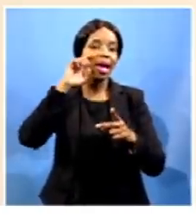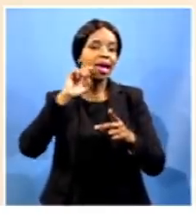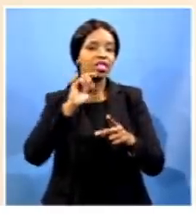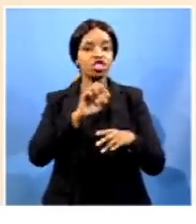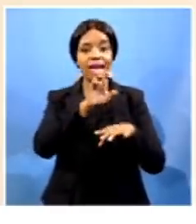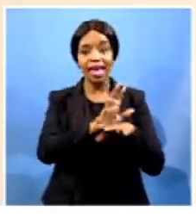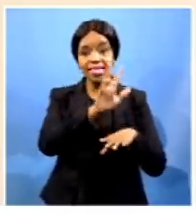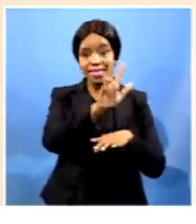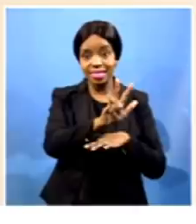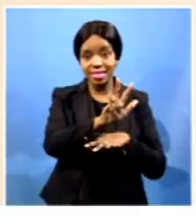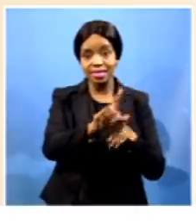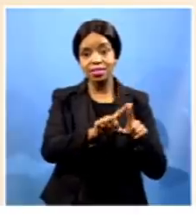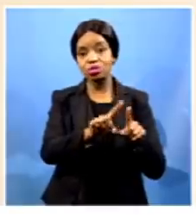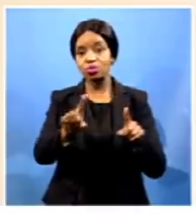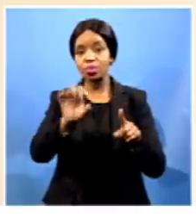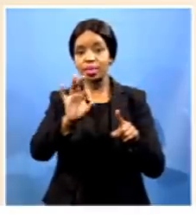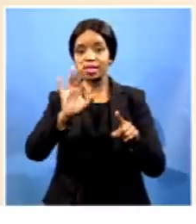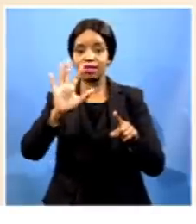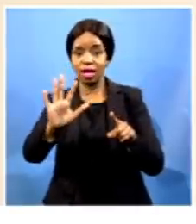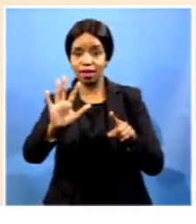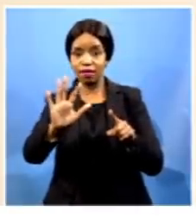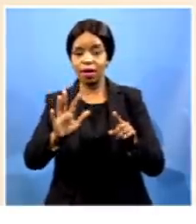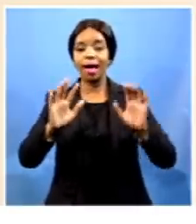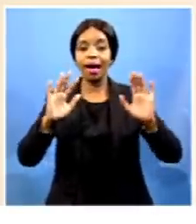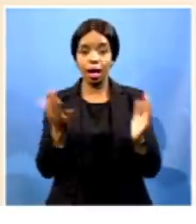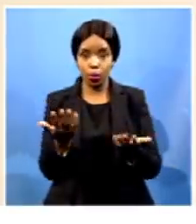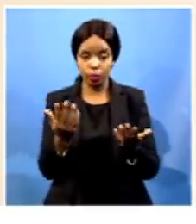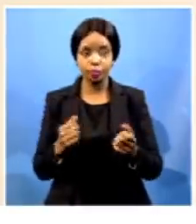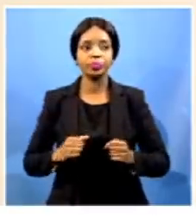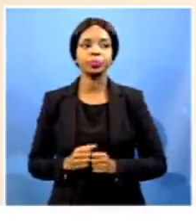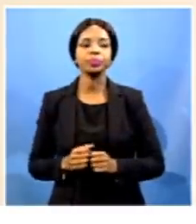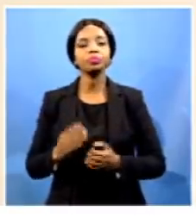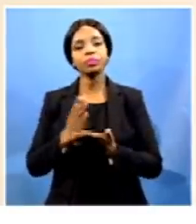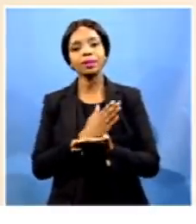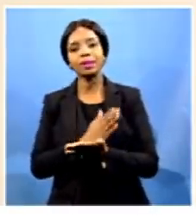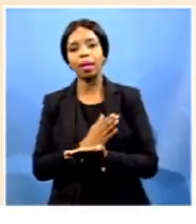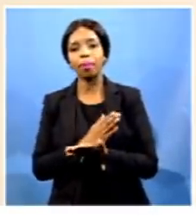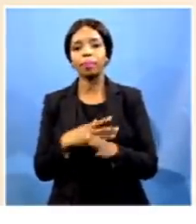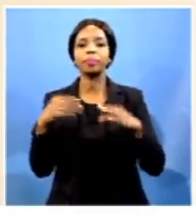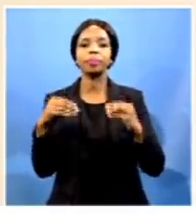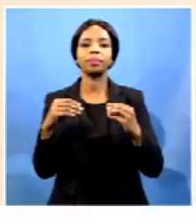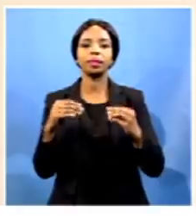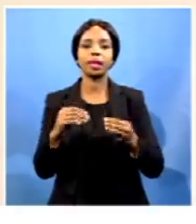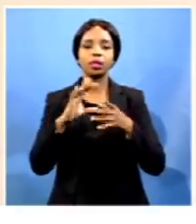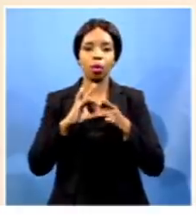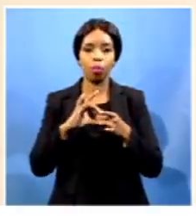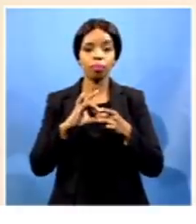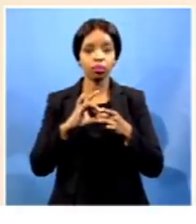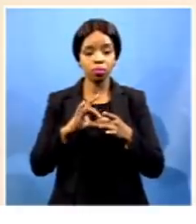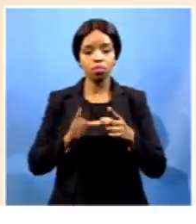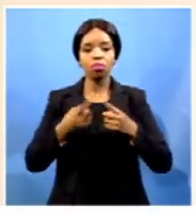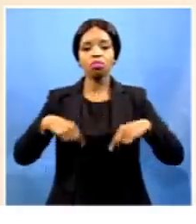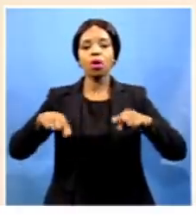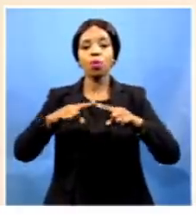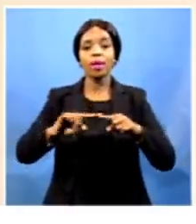works, because all of us are now working from home, so we'll process every application virtually. So